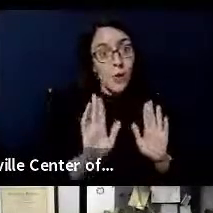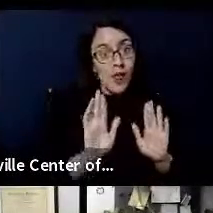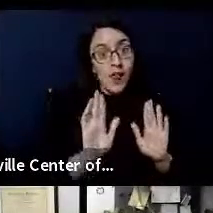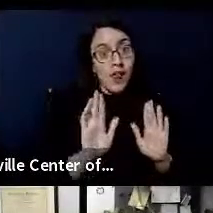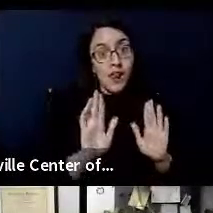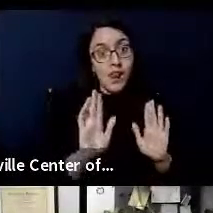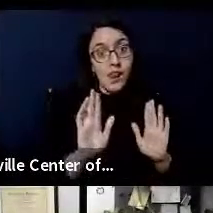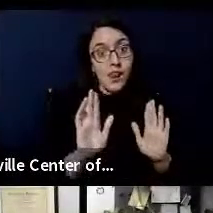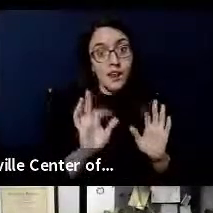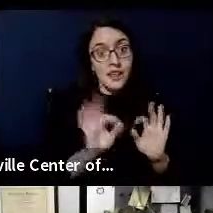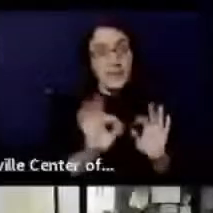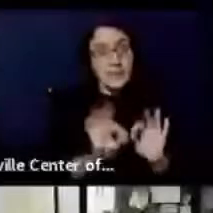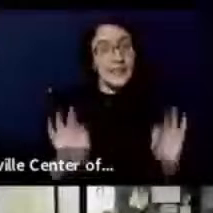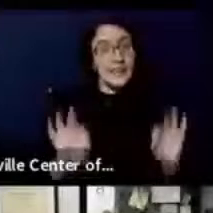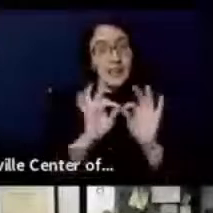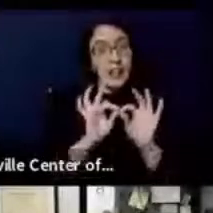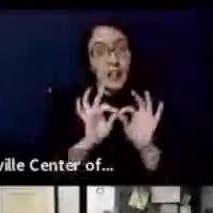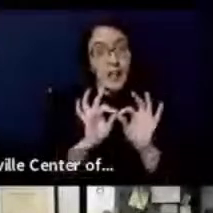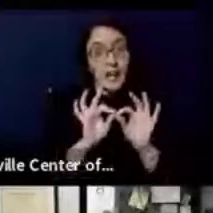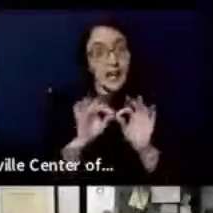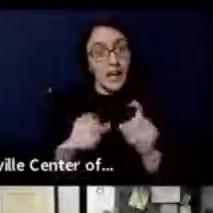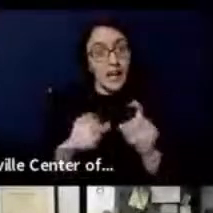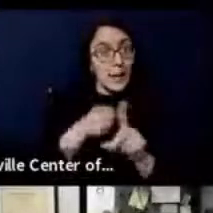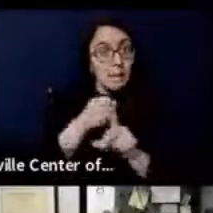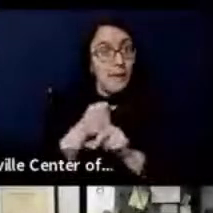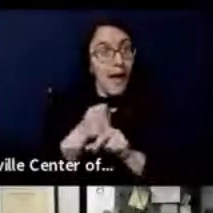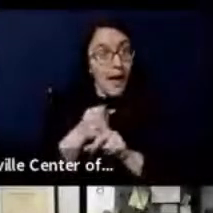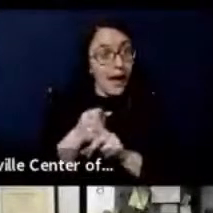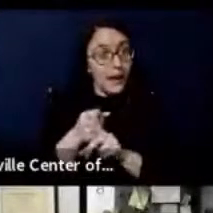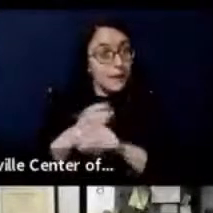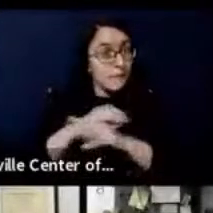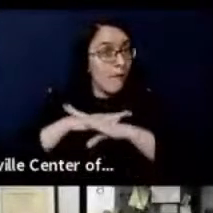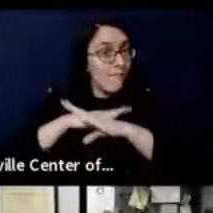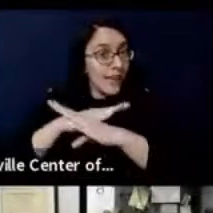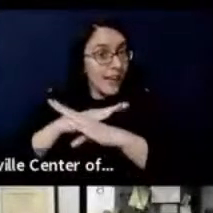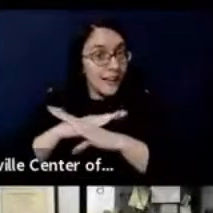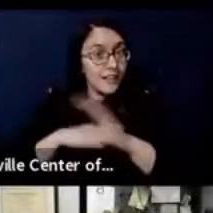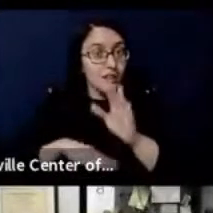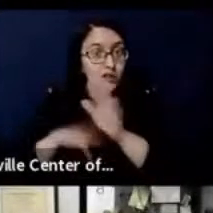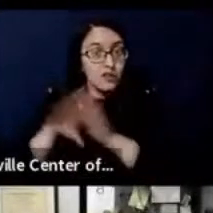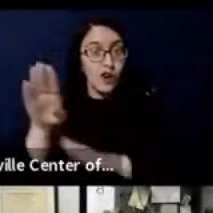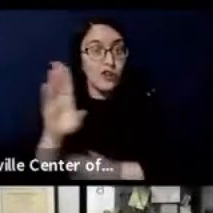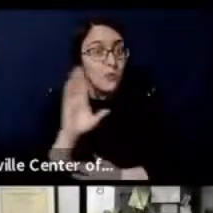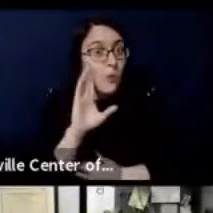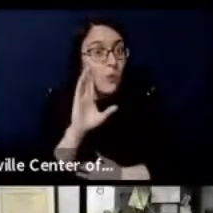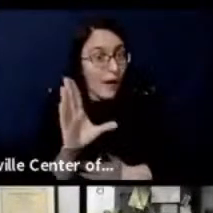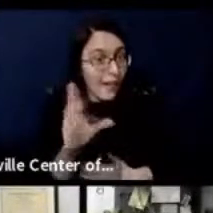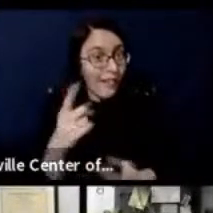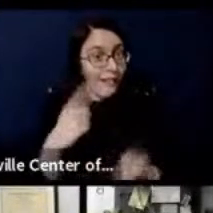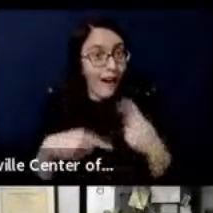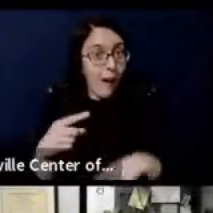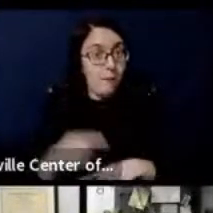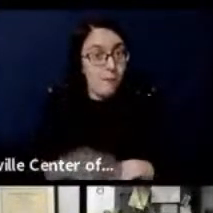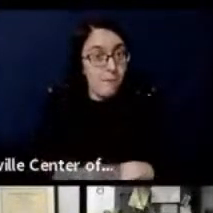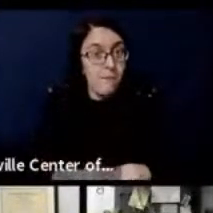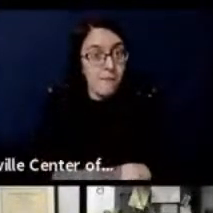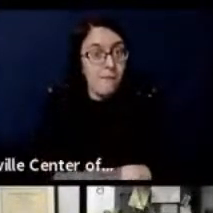very significant effect to prevent the surge that's coming. Thank